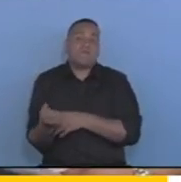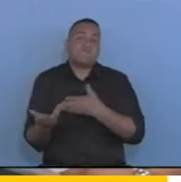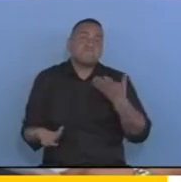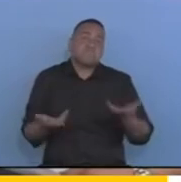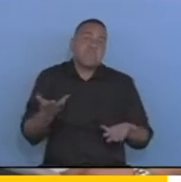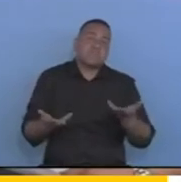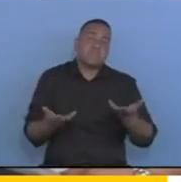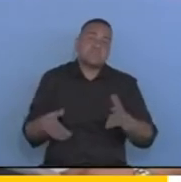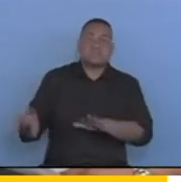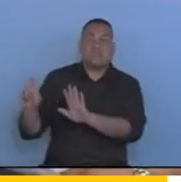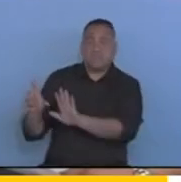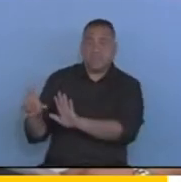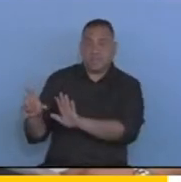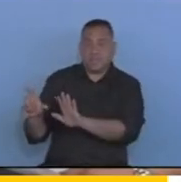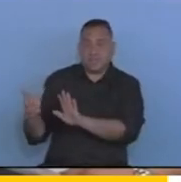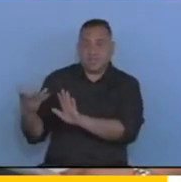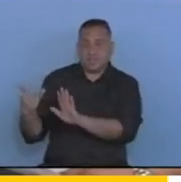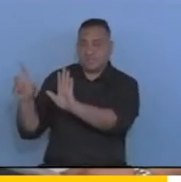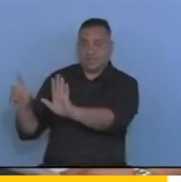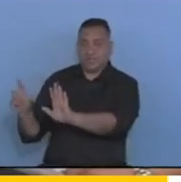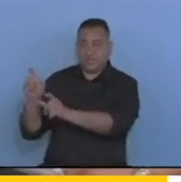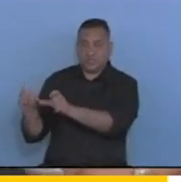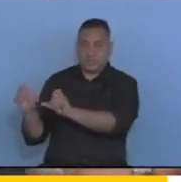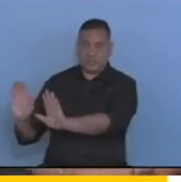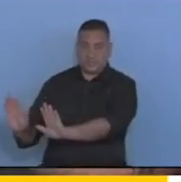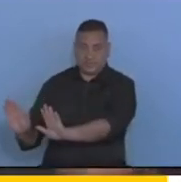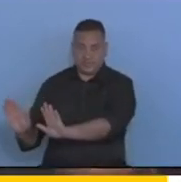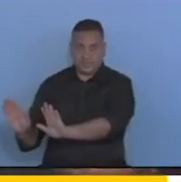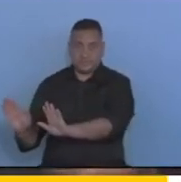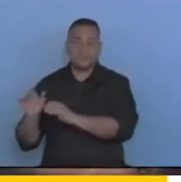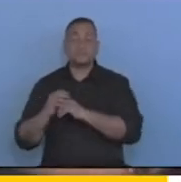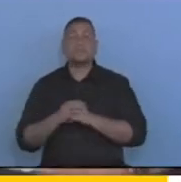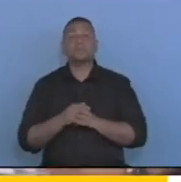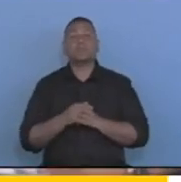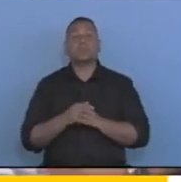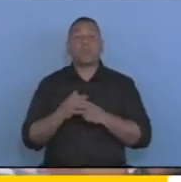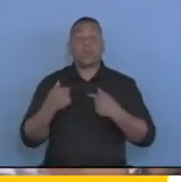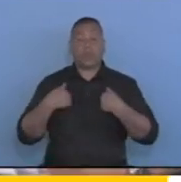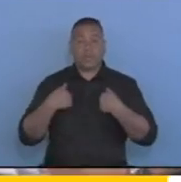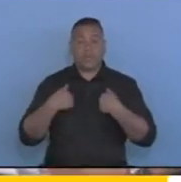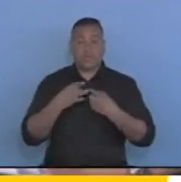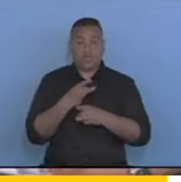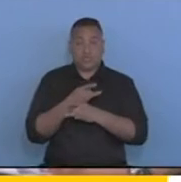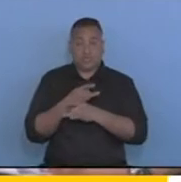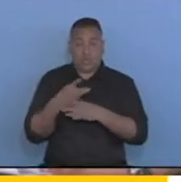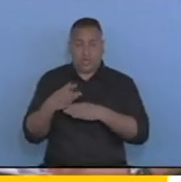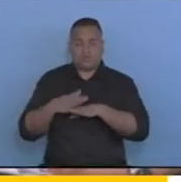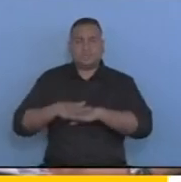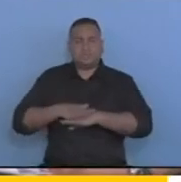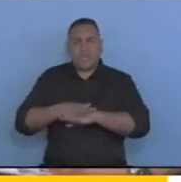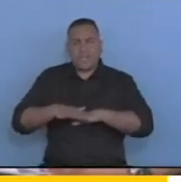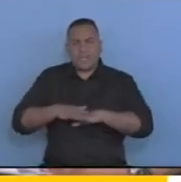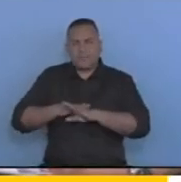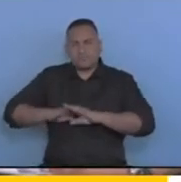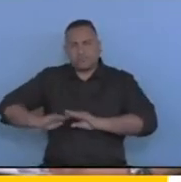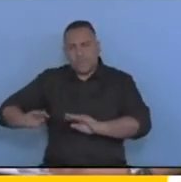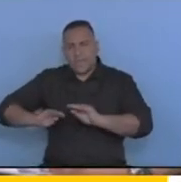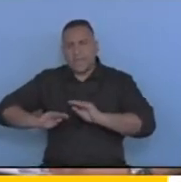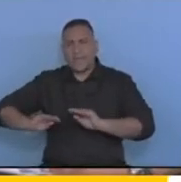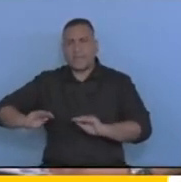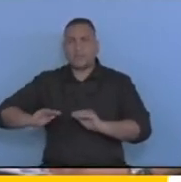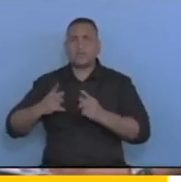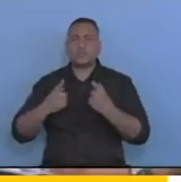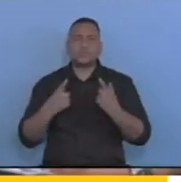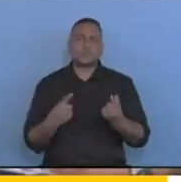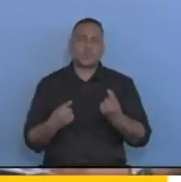Because 1 and 2 is not longer be in our presence, we can start from there. So what we do, we start exactly